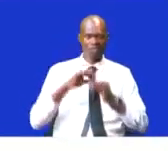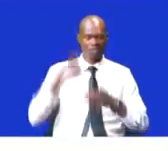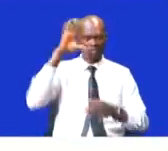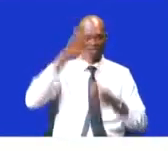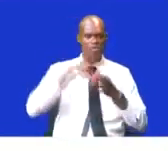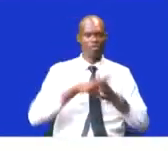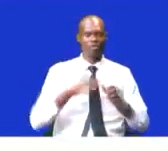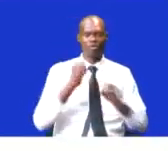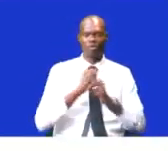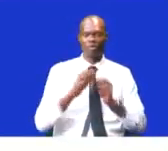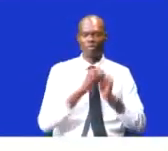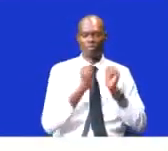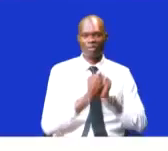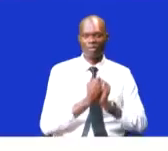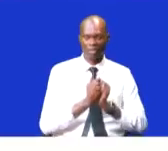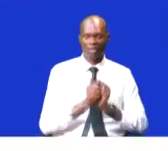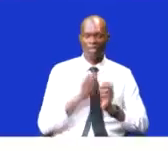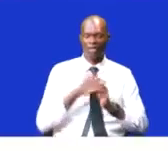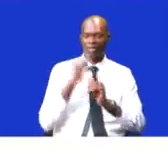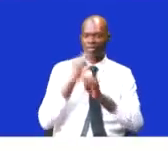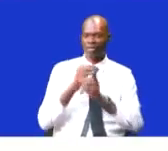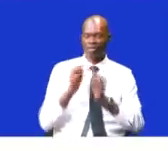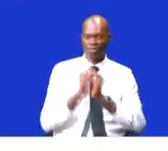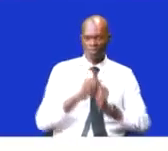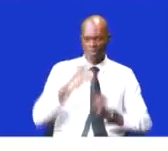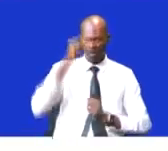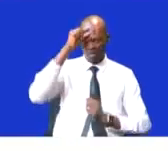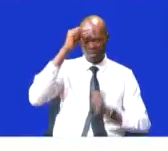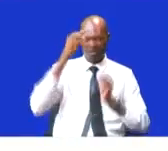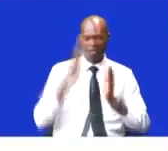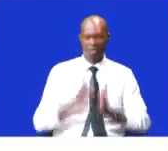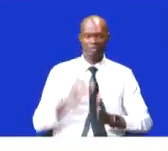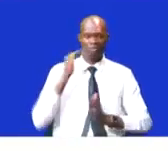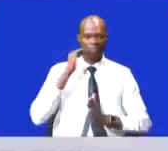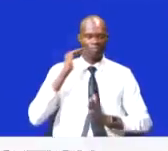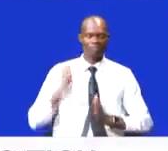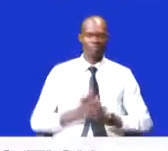gi sirikand kaunti noero mar bero ngima japiny.